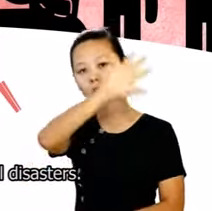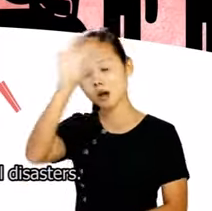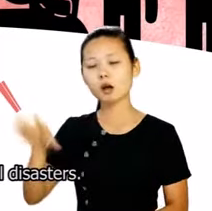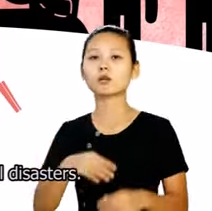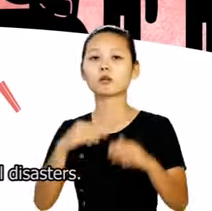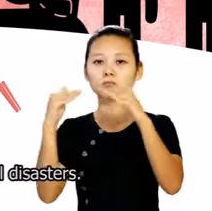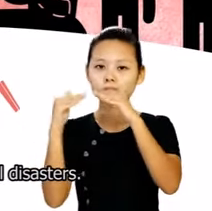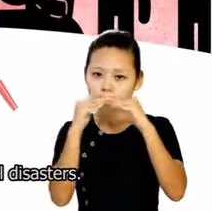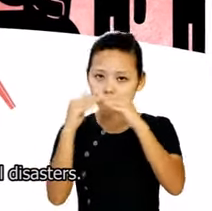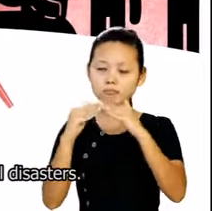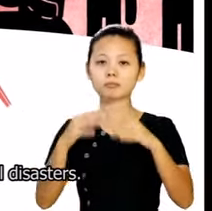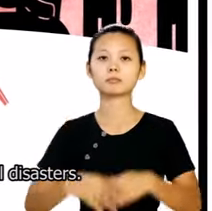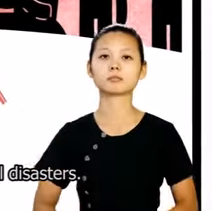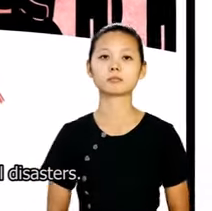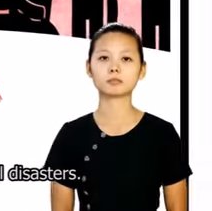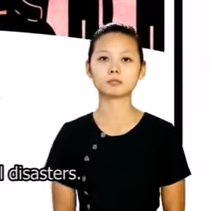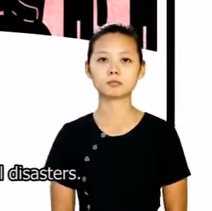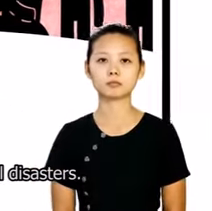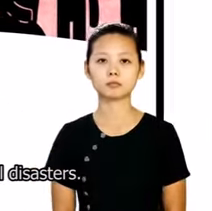and natural disasters.